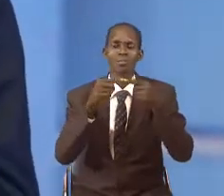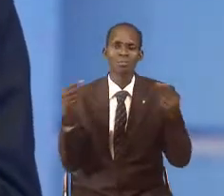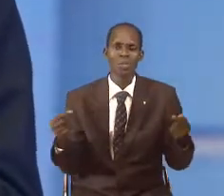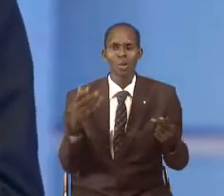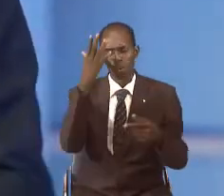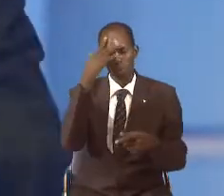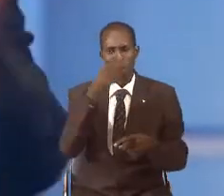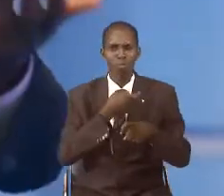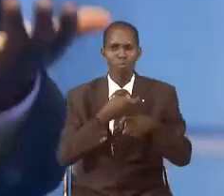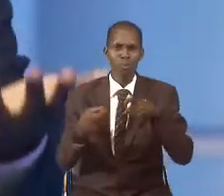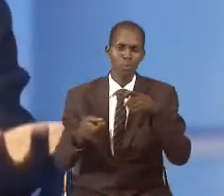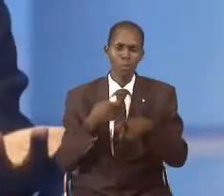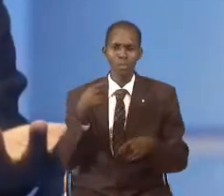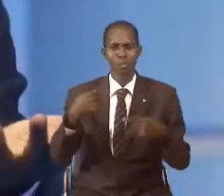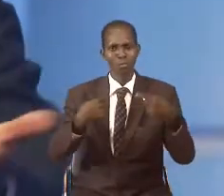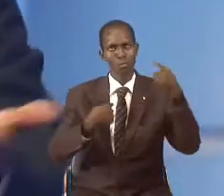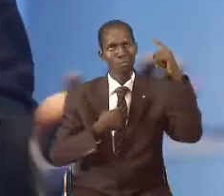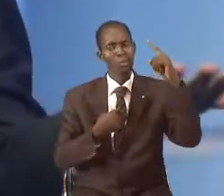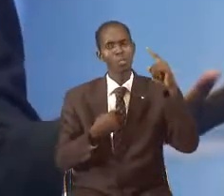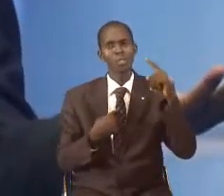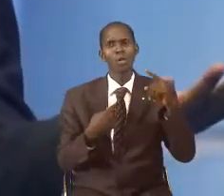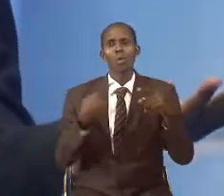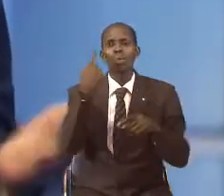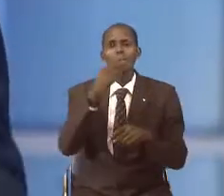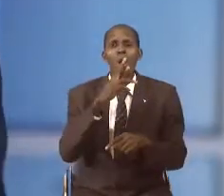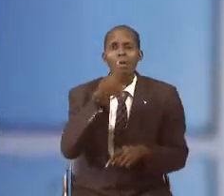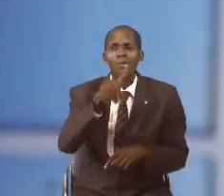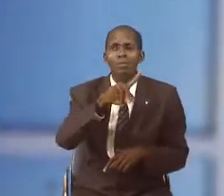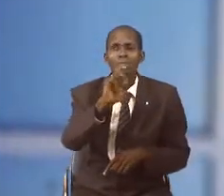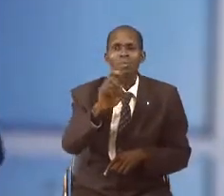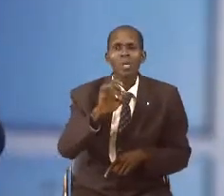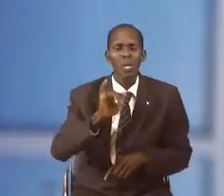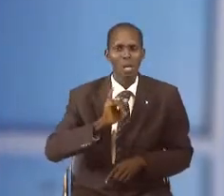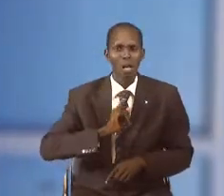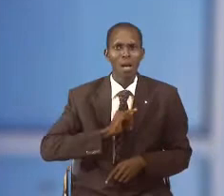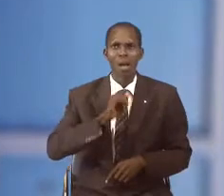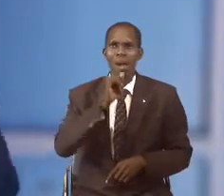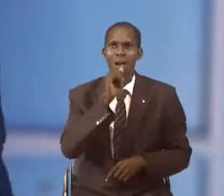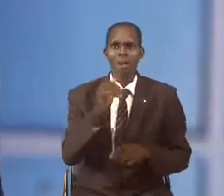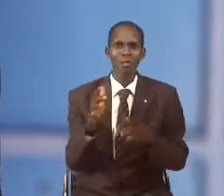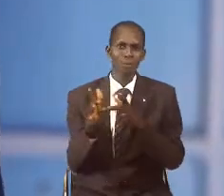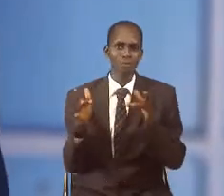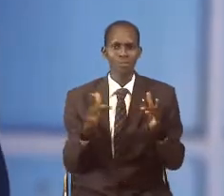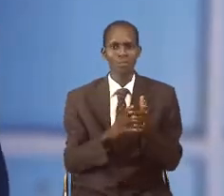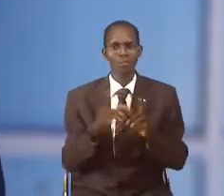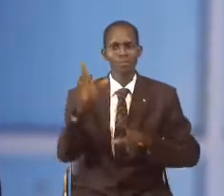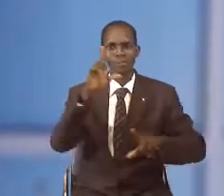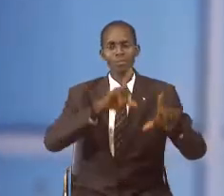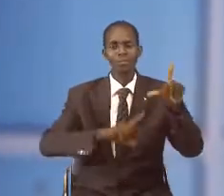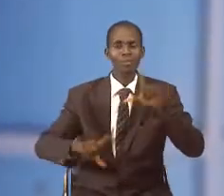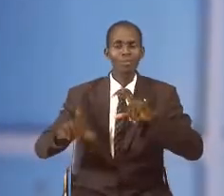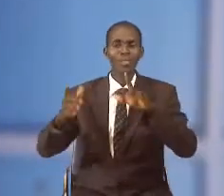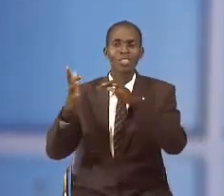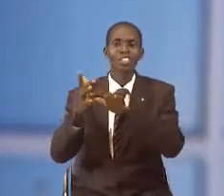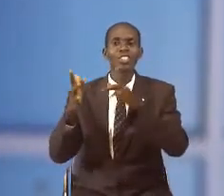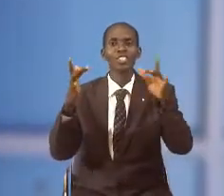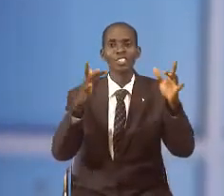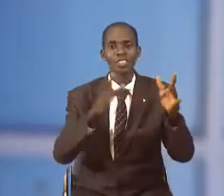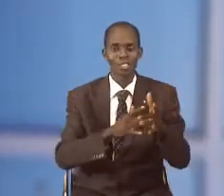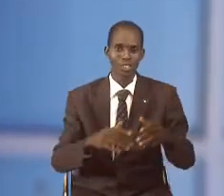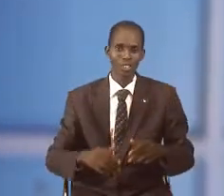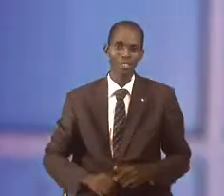Saul, why are you an enemy? Why persecutest thou me? Who are you, Lord? He said, I am